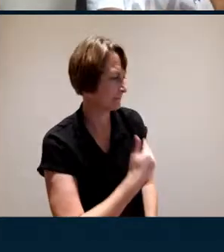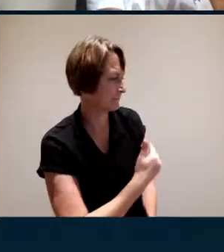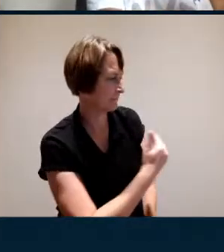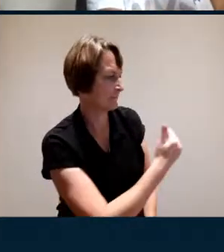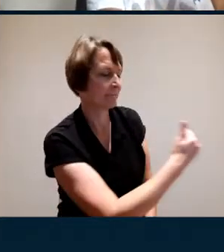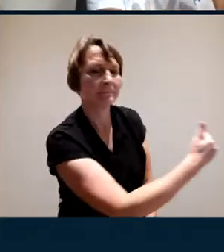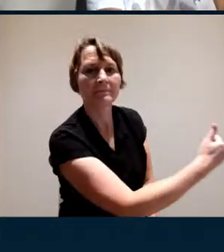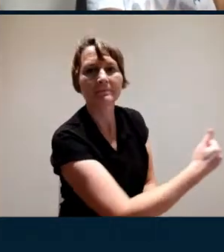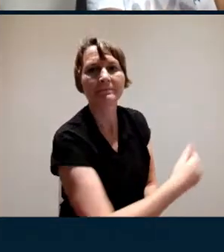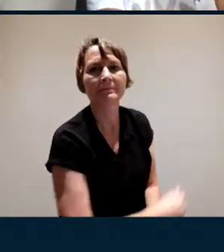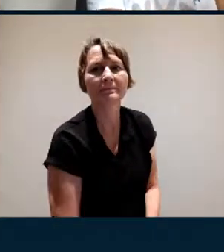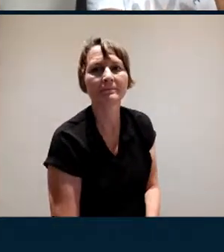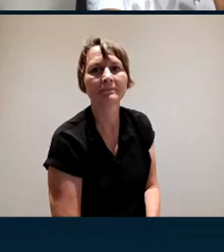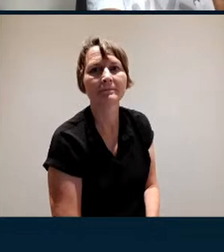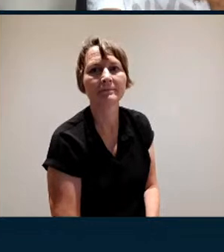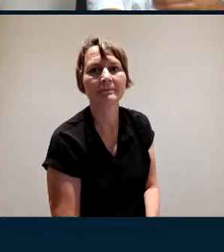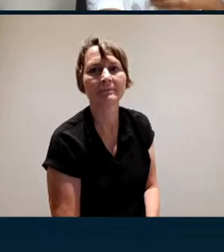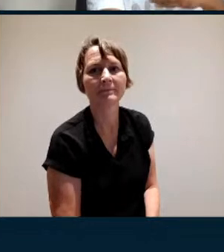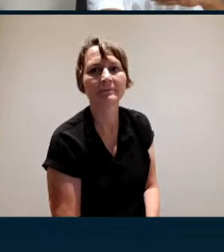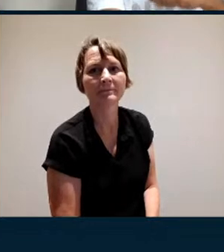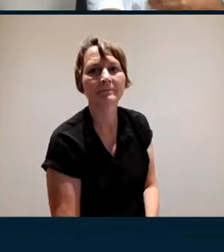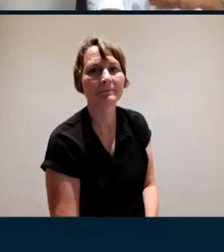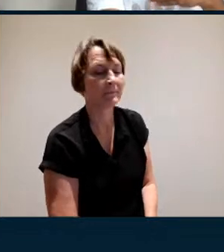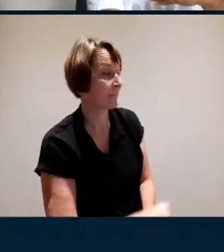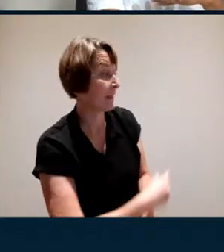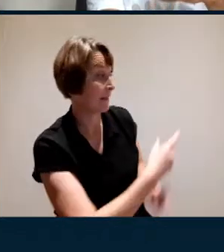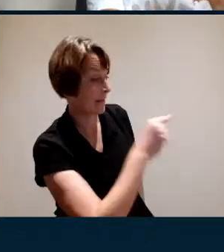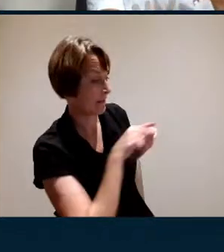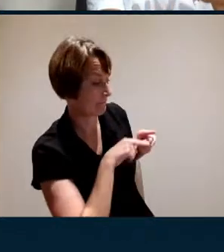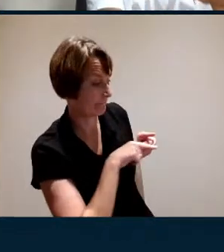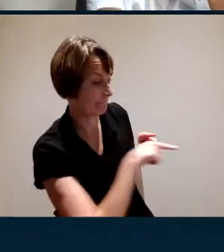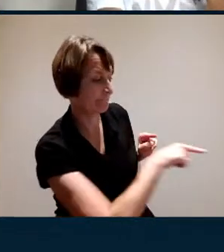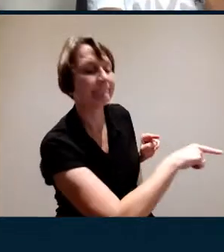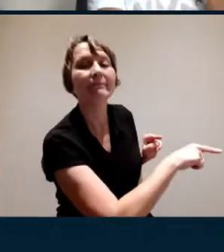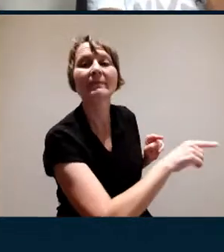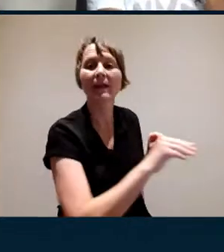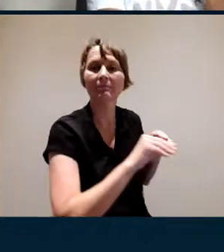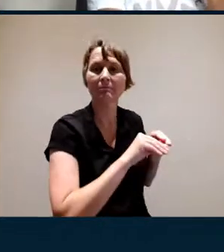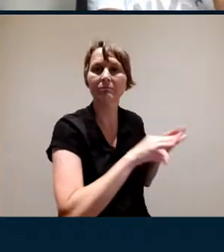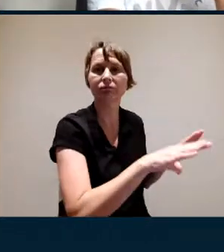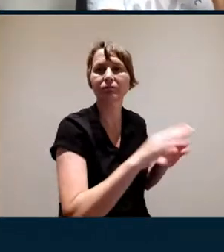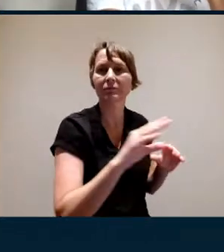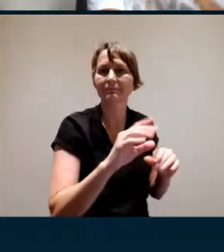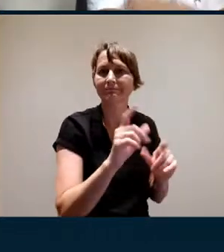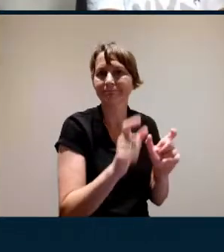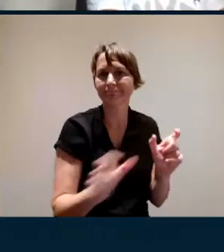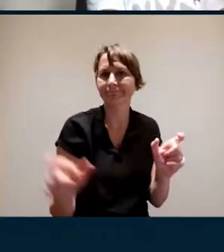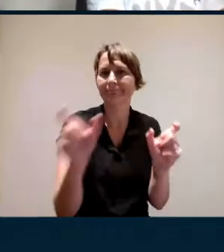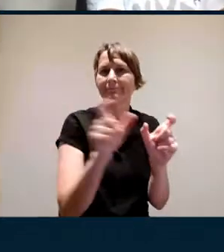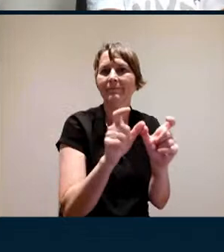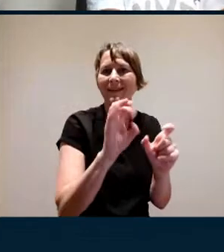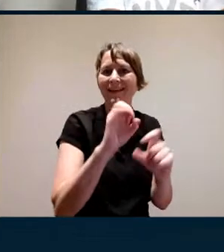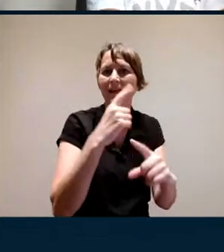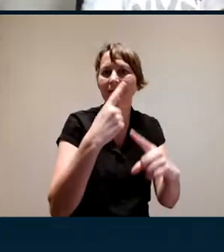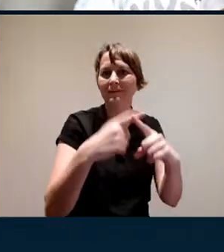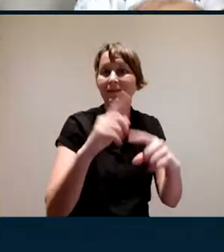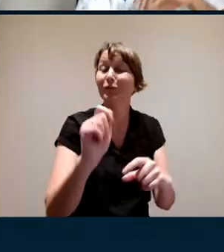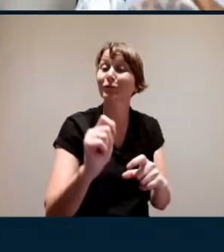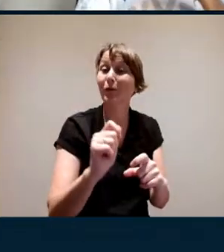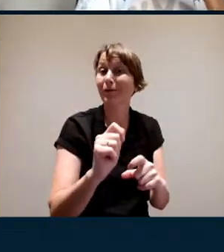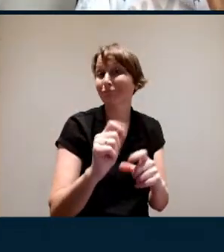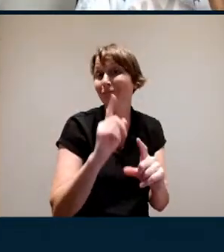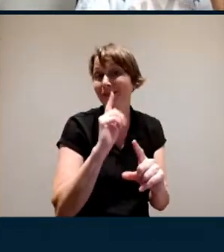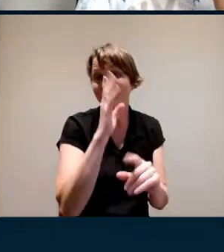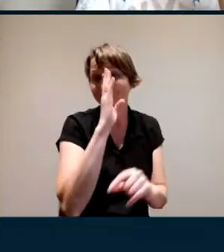the pipeline, and then they release their extension to public. So quite straightforward as well. But